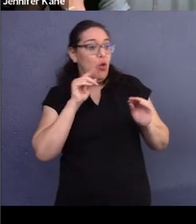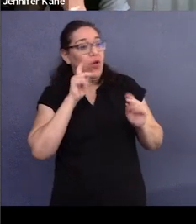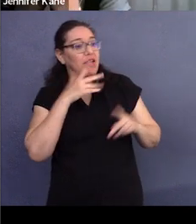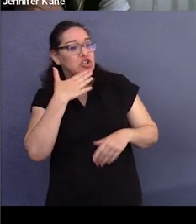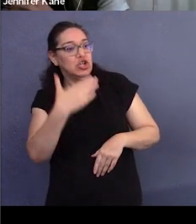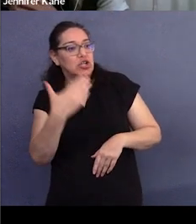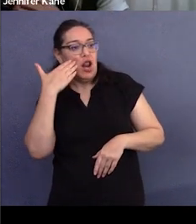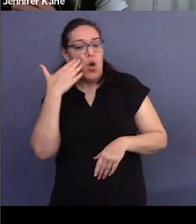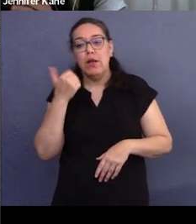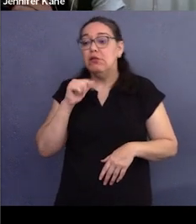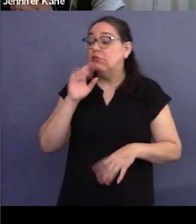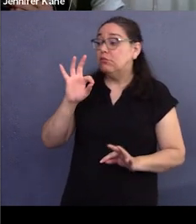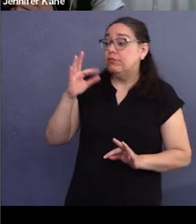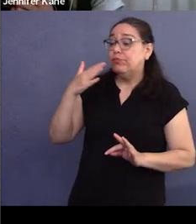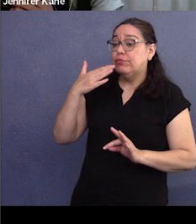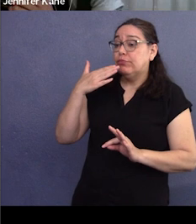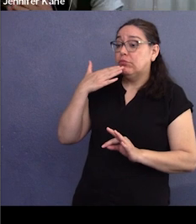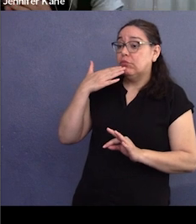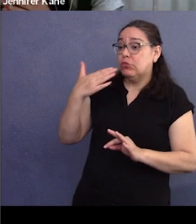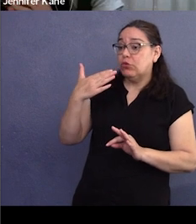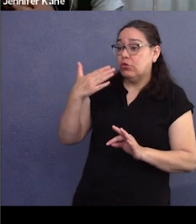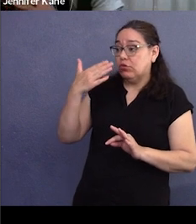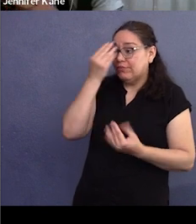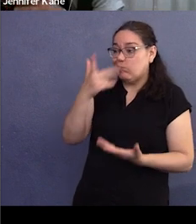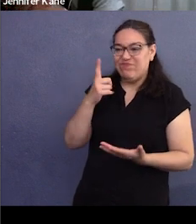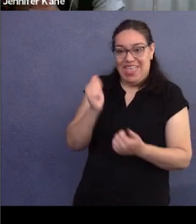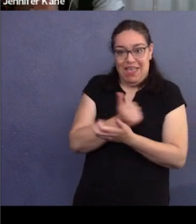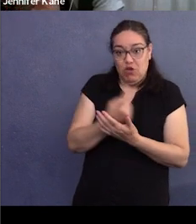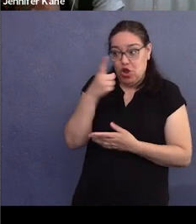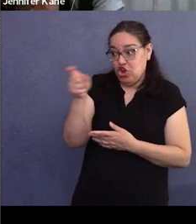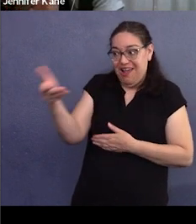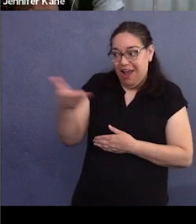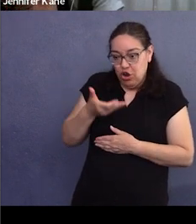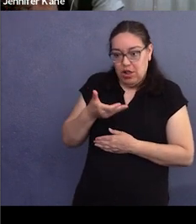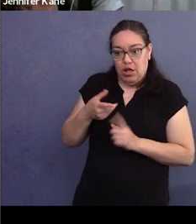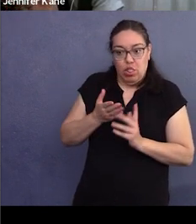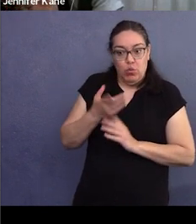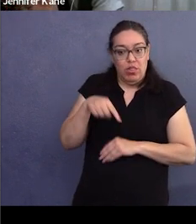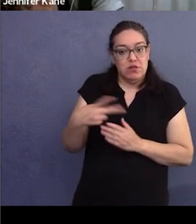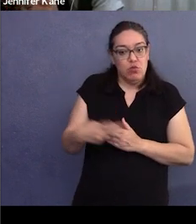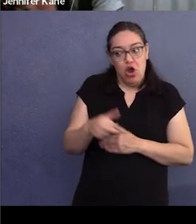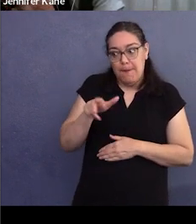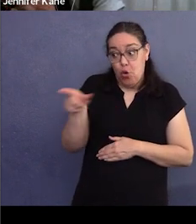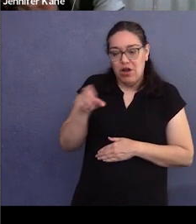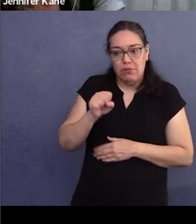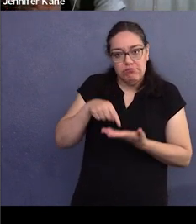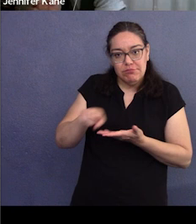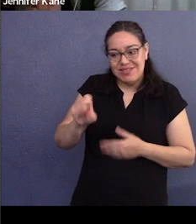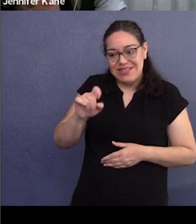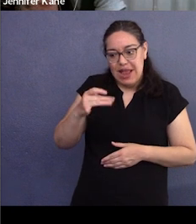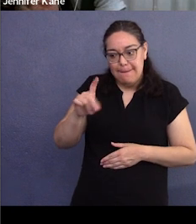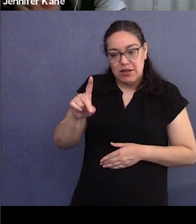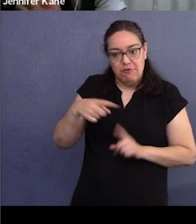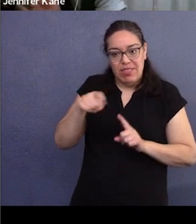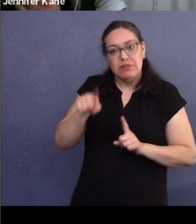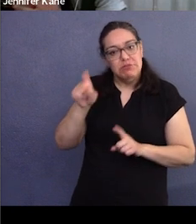that everyone that you are hiring through this program or stipending through this program does need to be live, work, be embedded